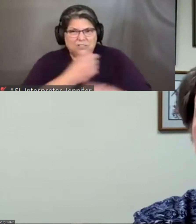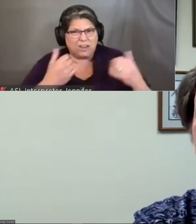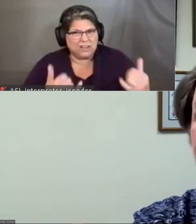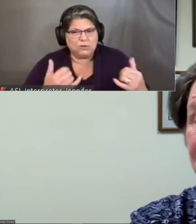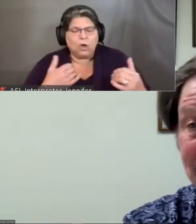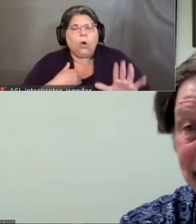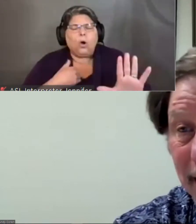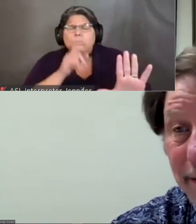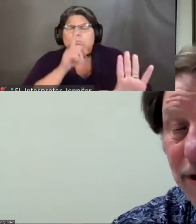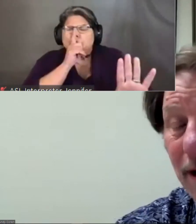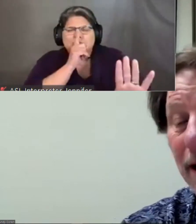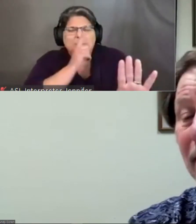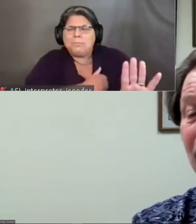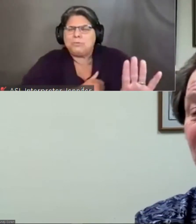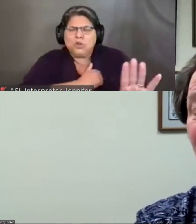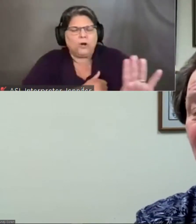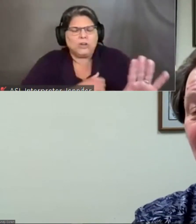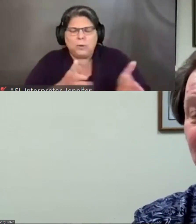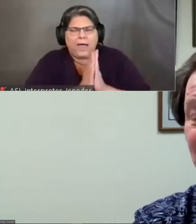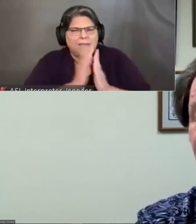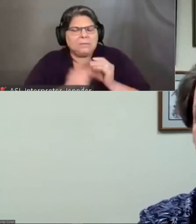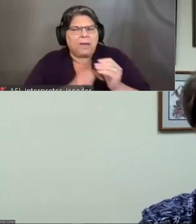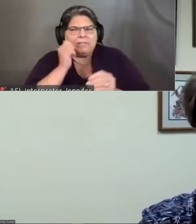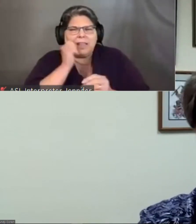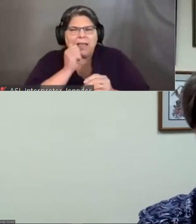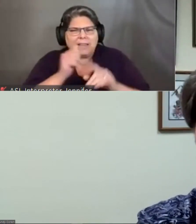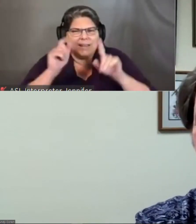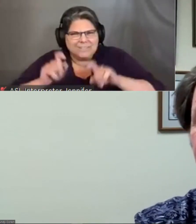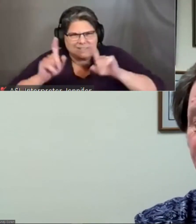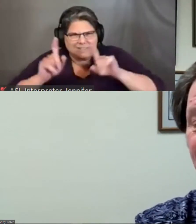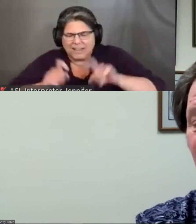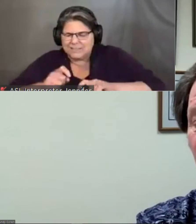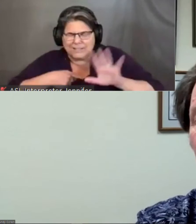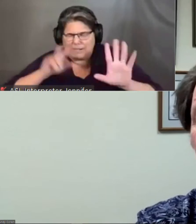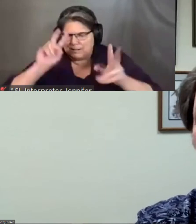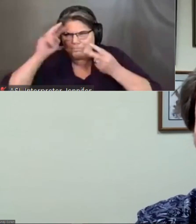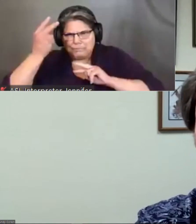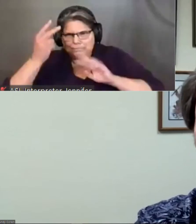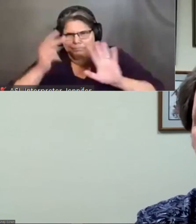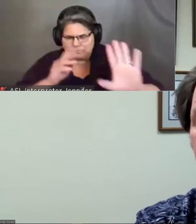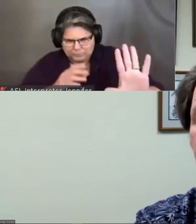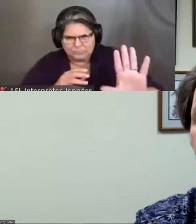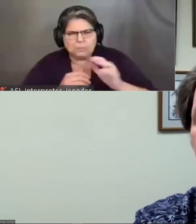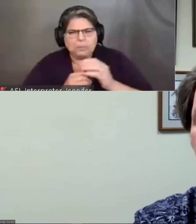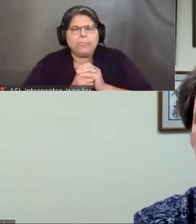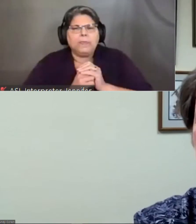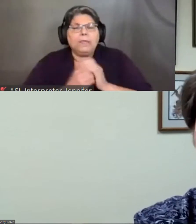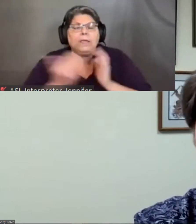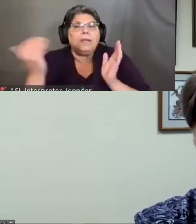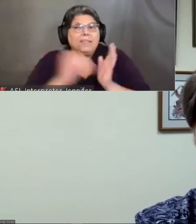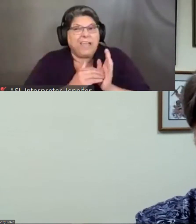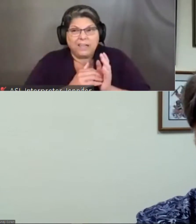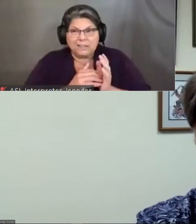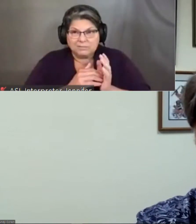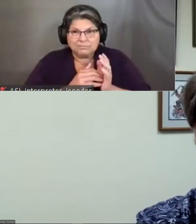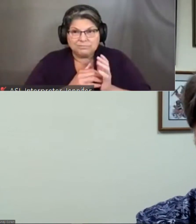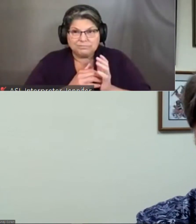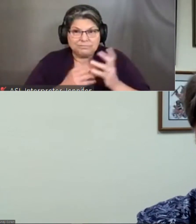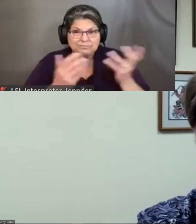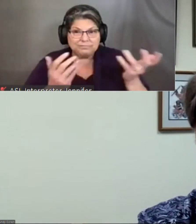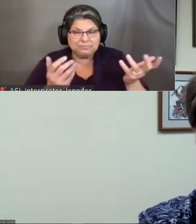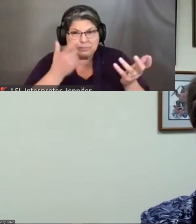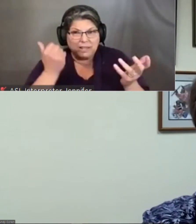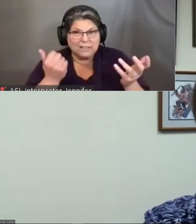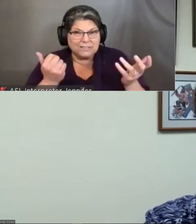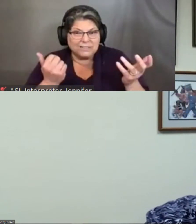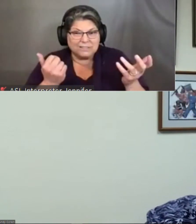daily testing. I'm sorry, I misheard. So again, it has to do with